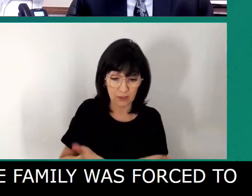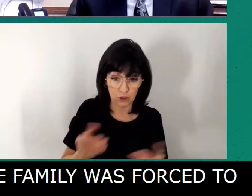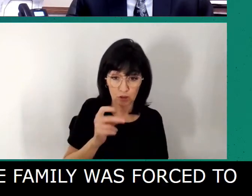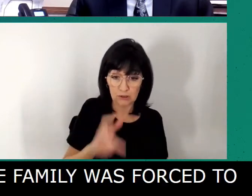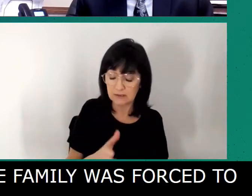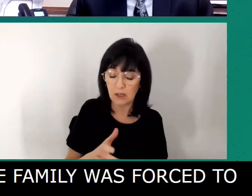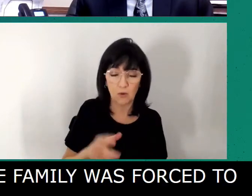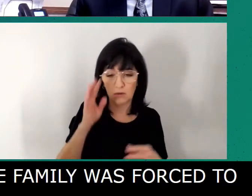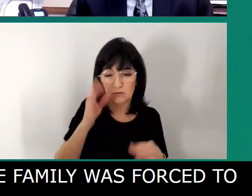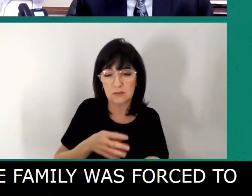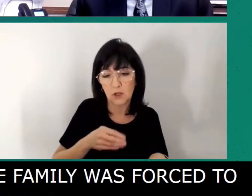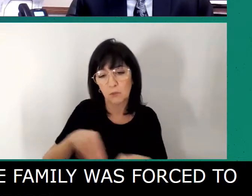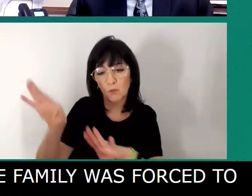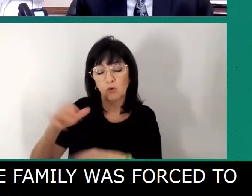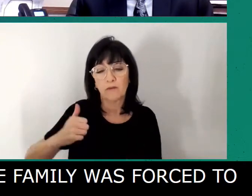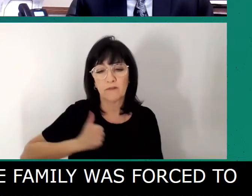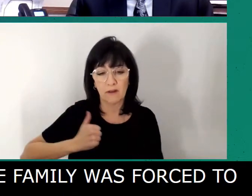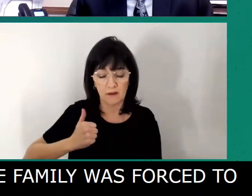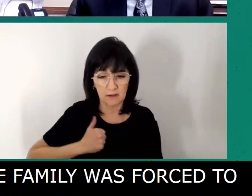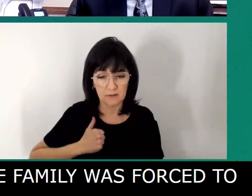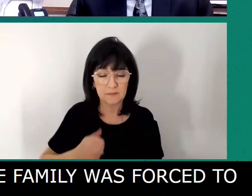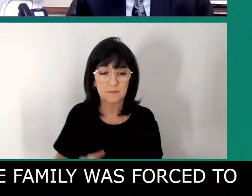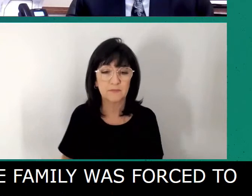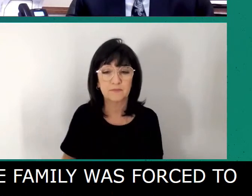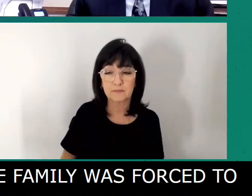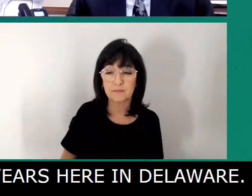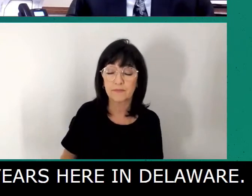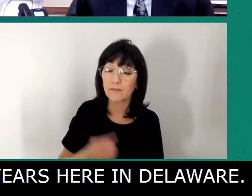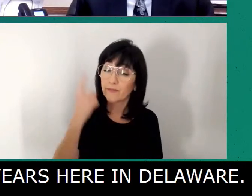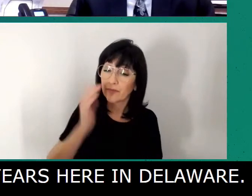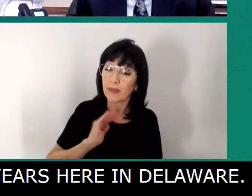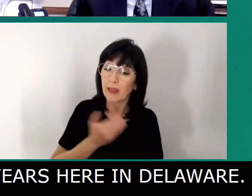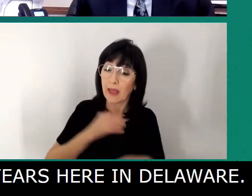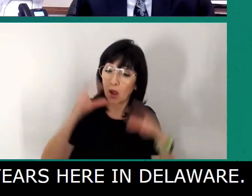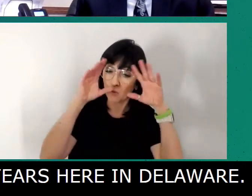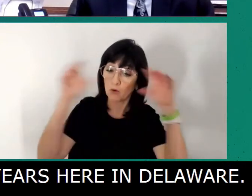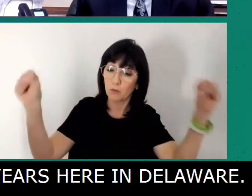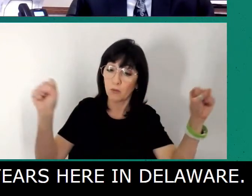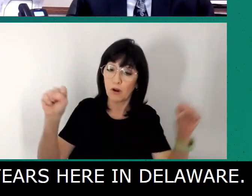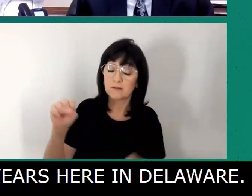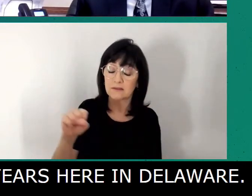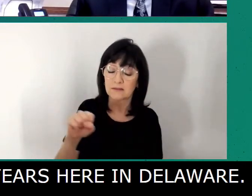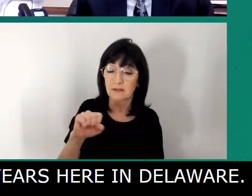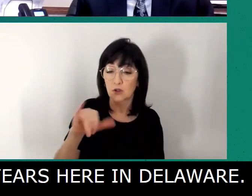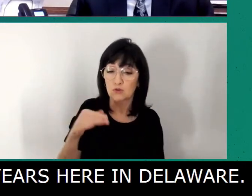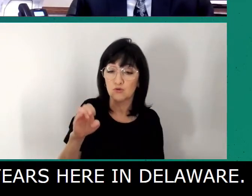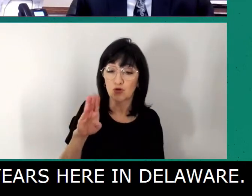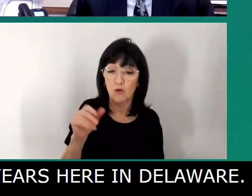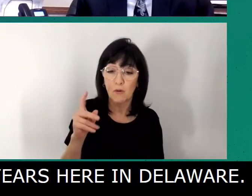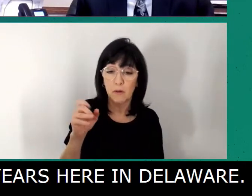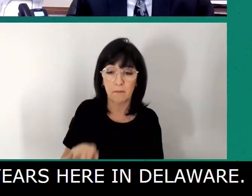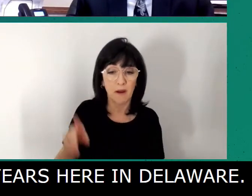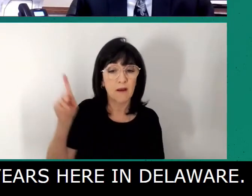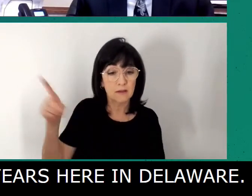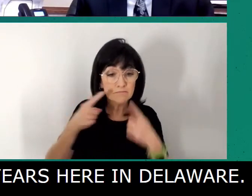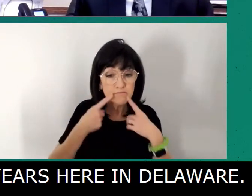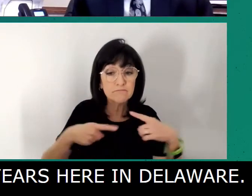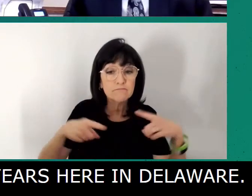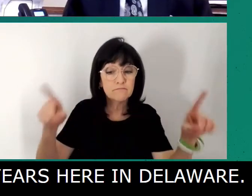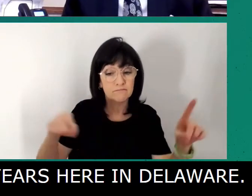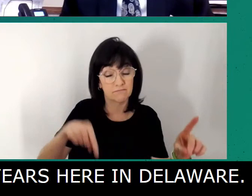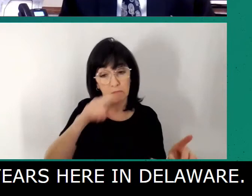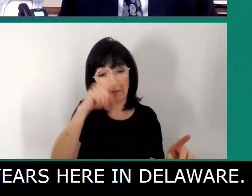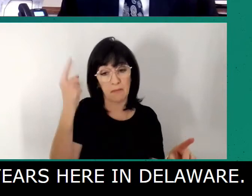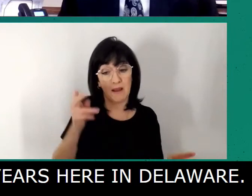his Black History Month proclamation, reminded us that National Black History Month serves as both a celebration and a